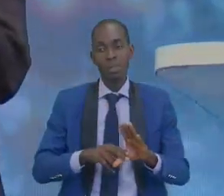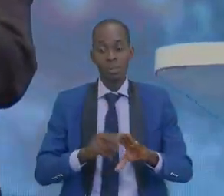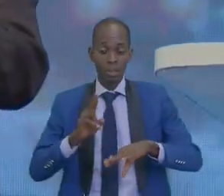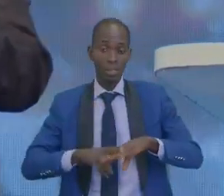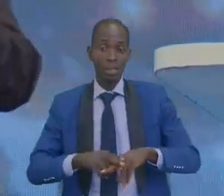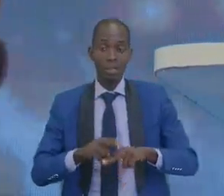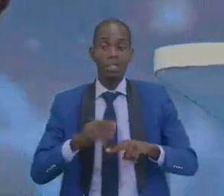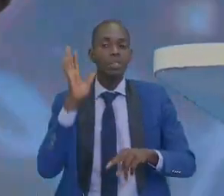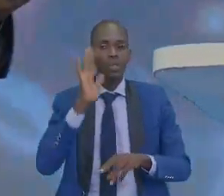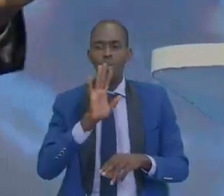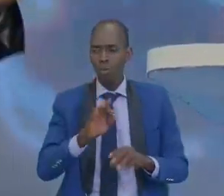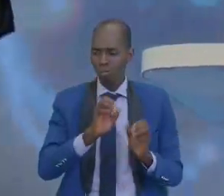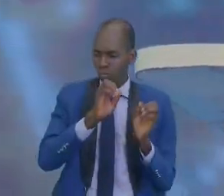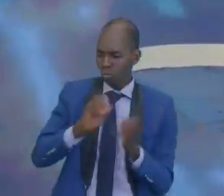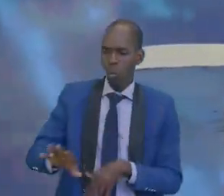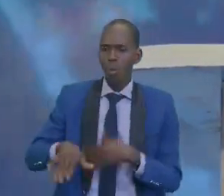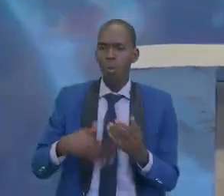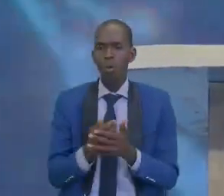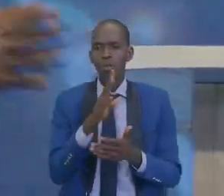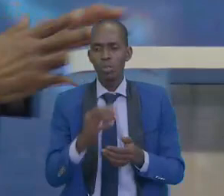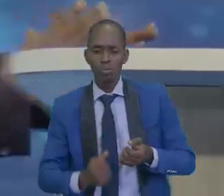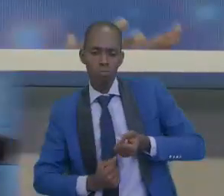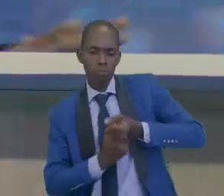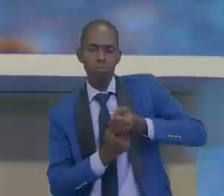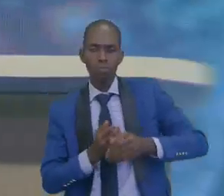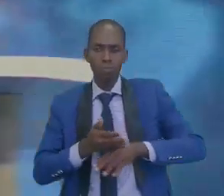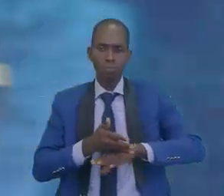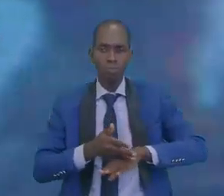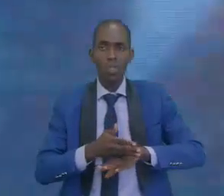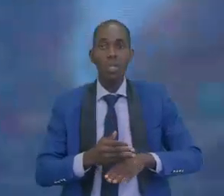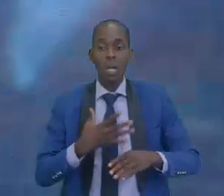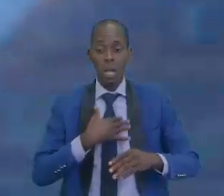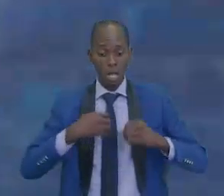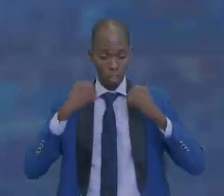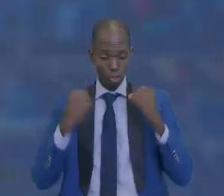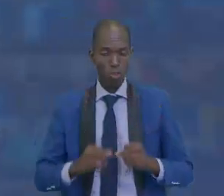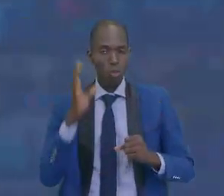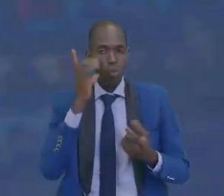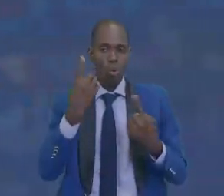crutches. Strength will come to every part of your life.